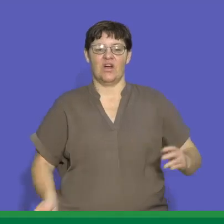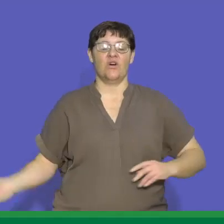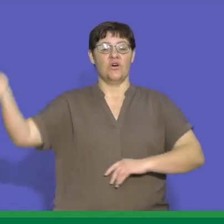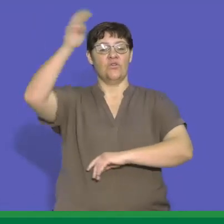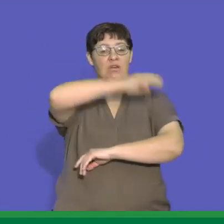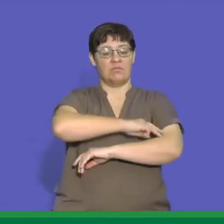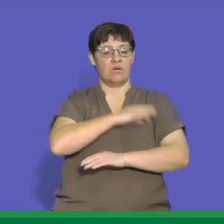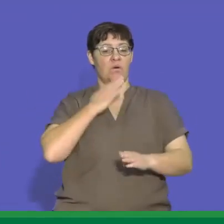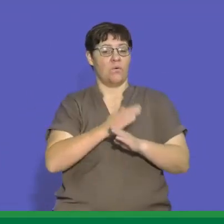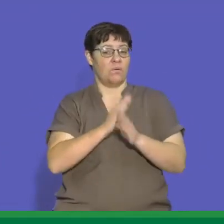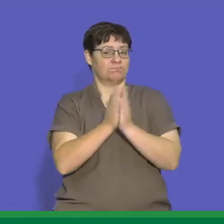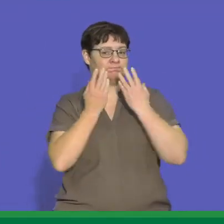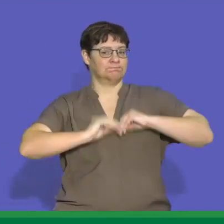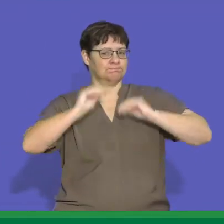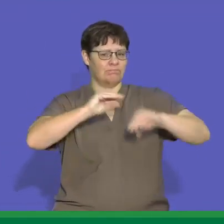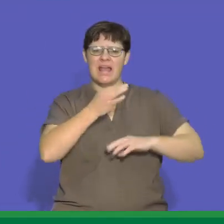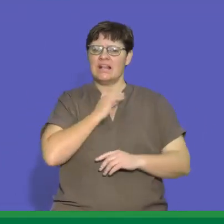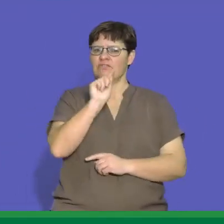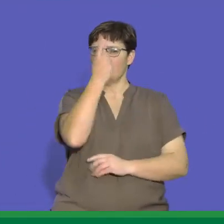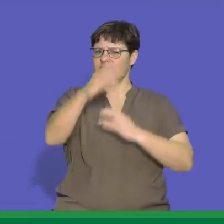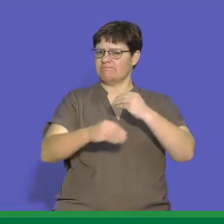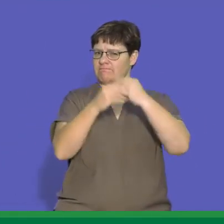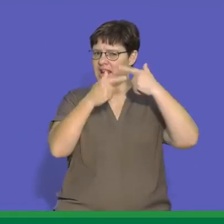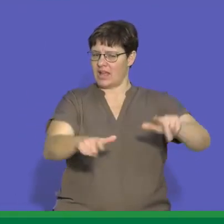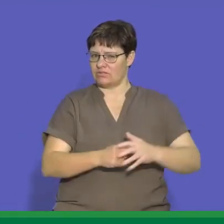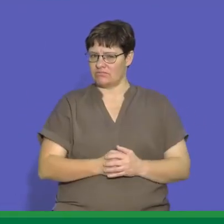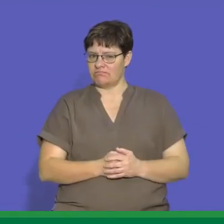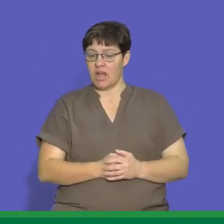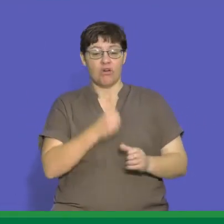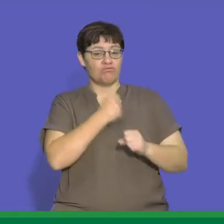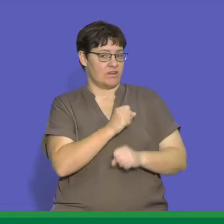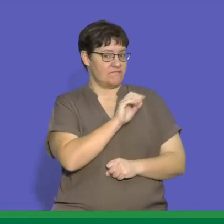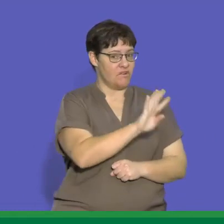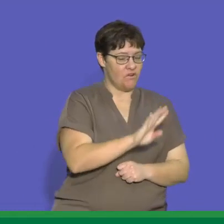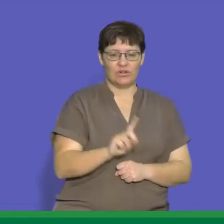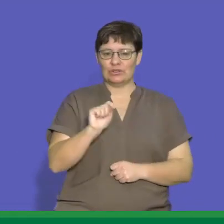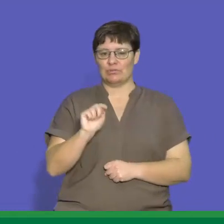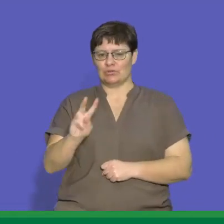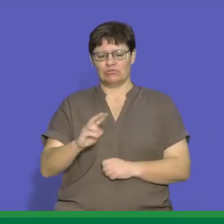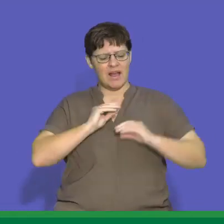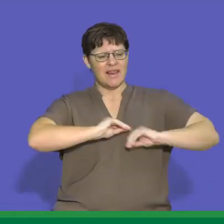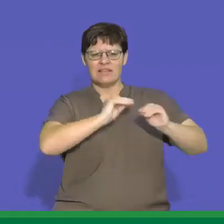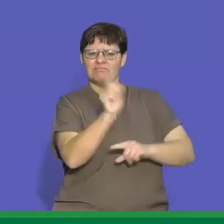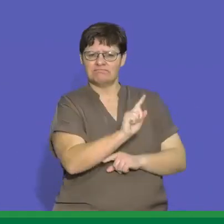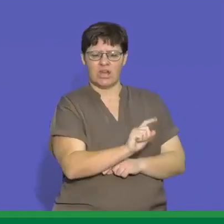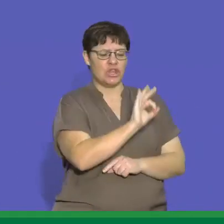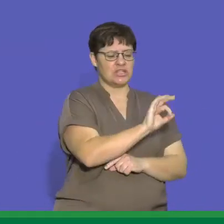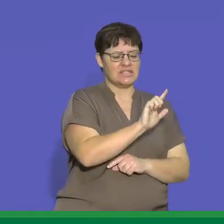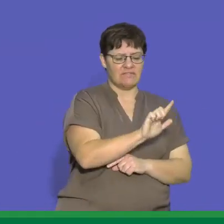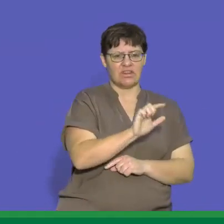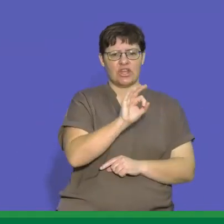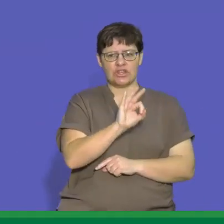This is a Rainbow Workbook lesson for English First Additional Language, Grade 4, Term 2, Lessons